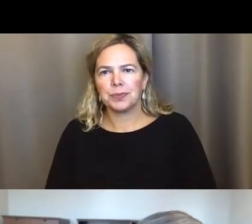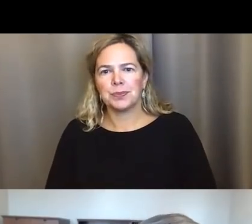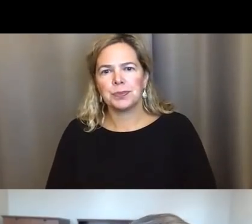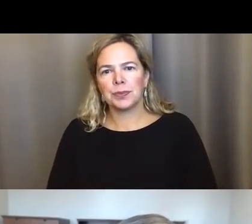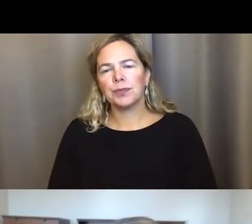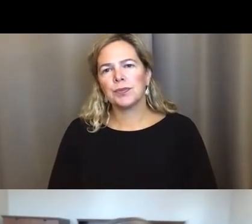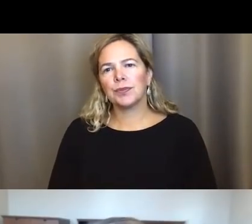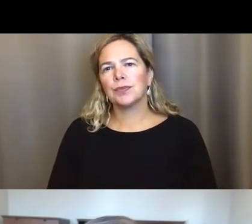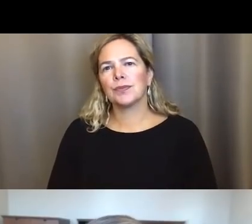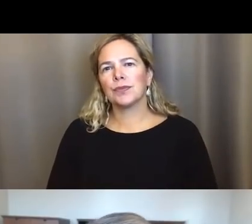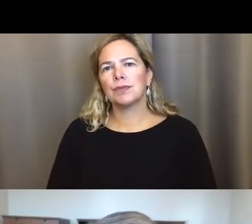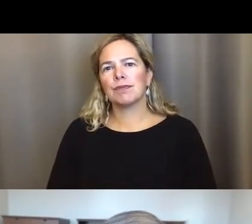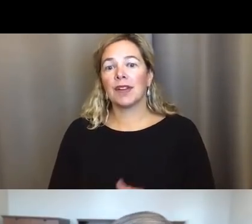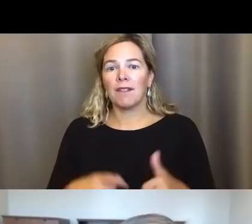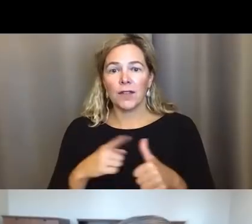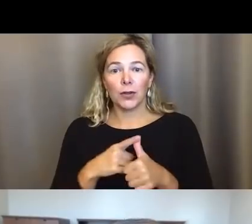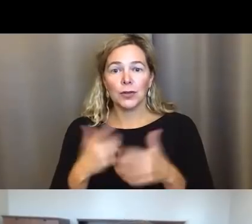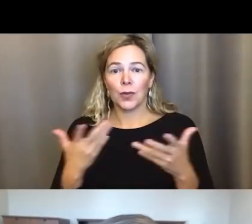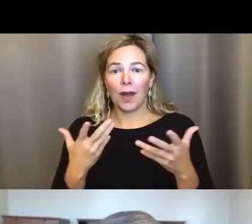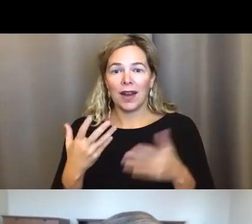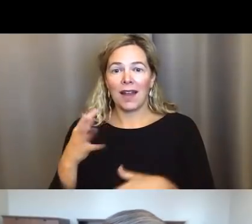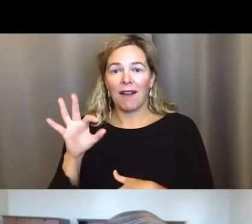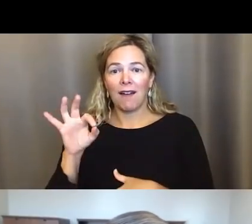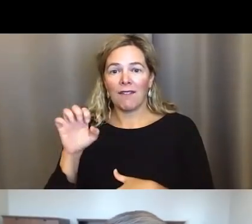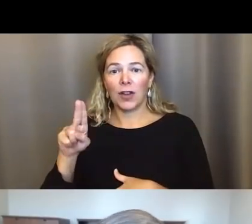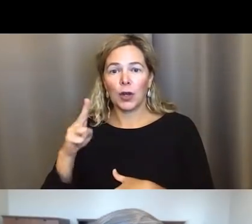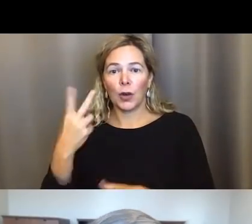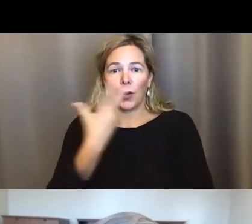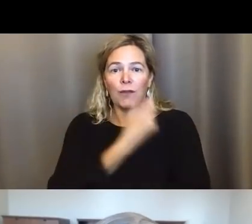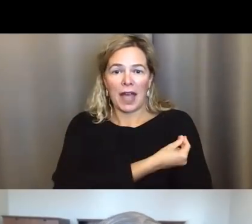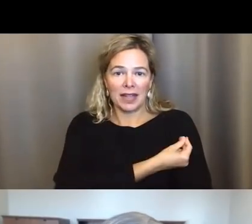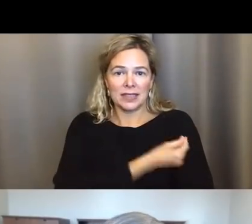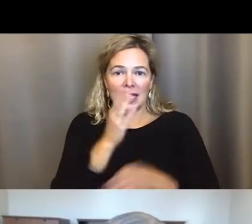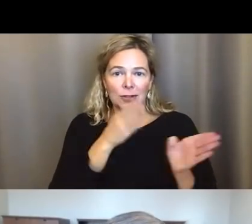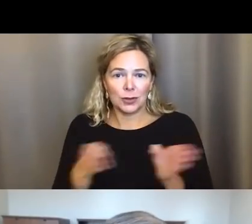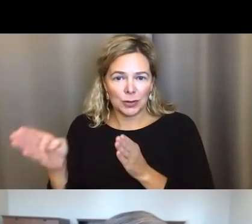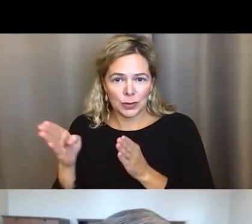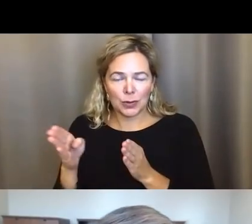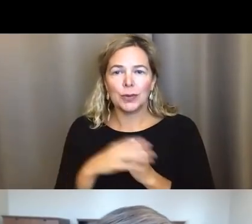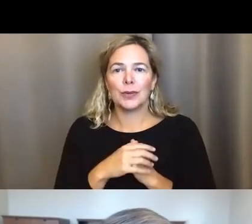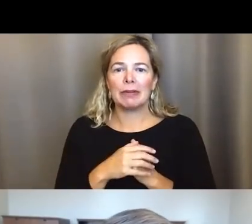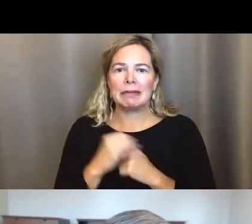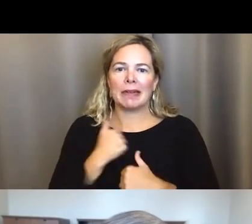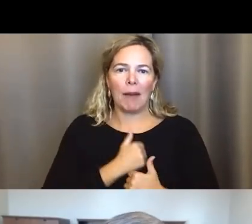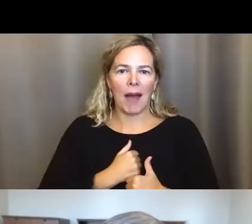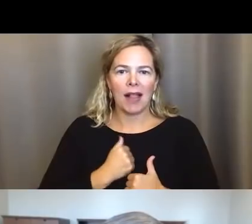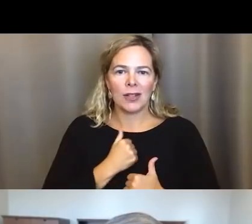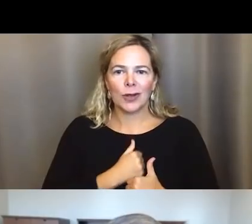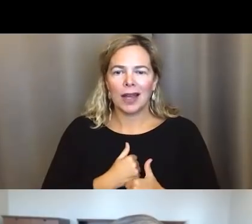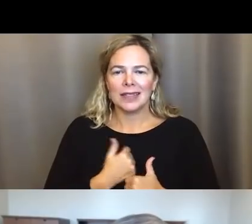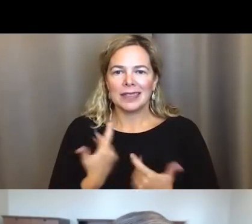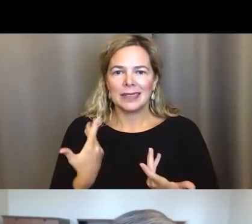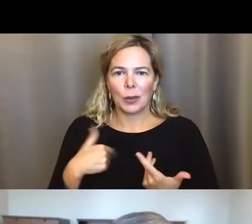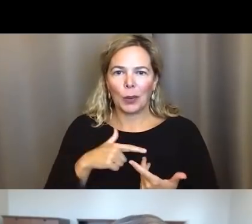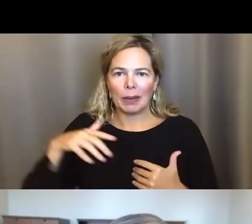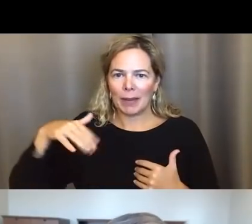So first, this is our flu vaccination strategy, and I will apologize that we've been late getting